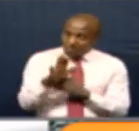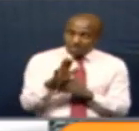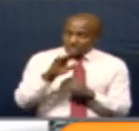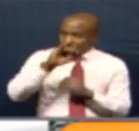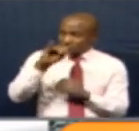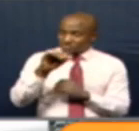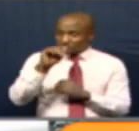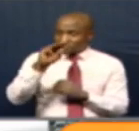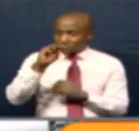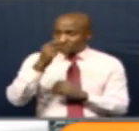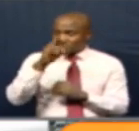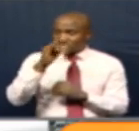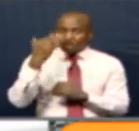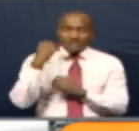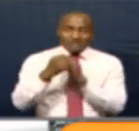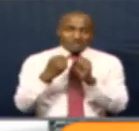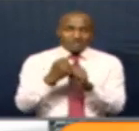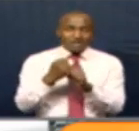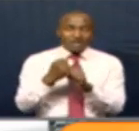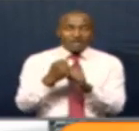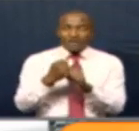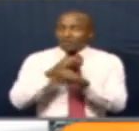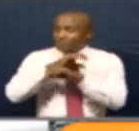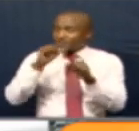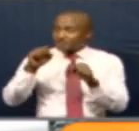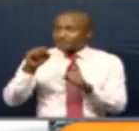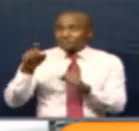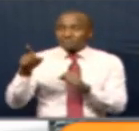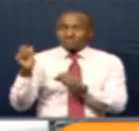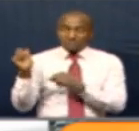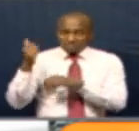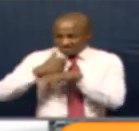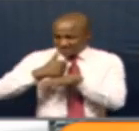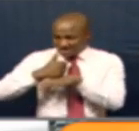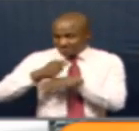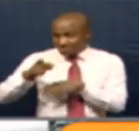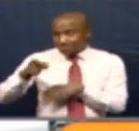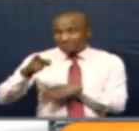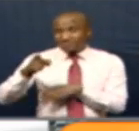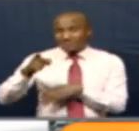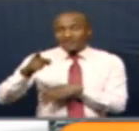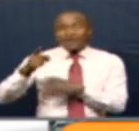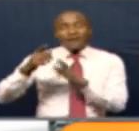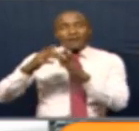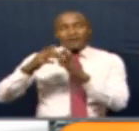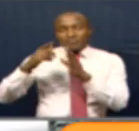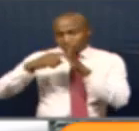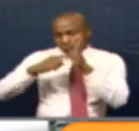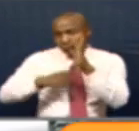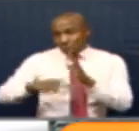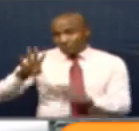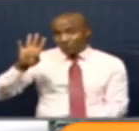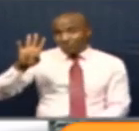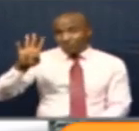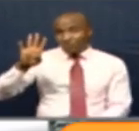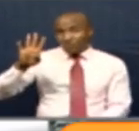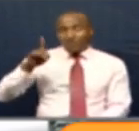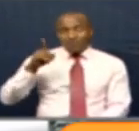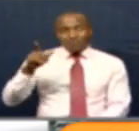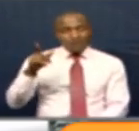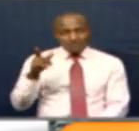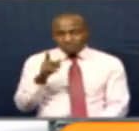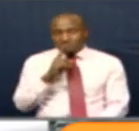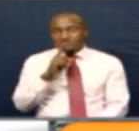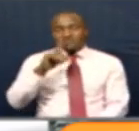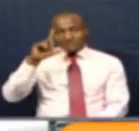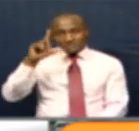Day last year, when His Excellency the President set up these big the Big Four, his definition of affordable